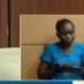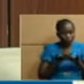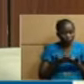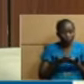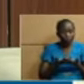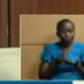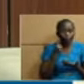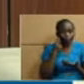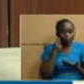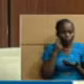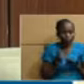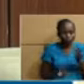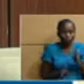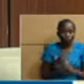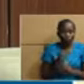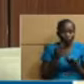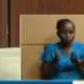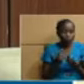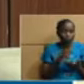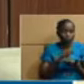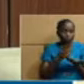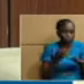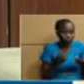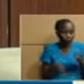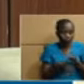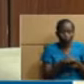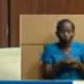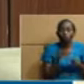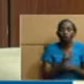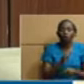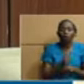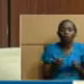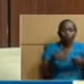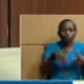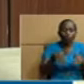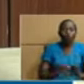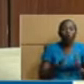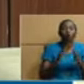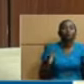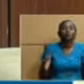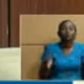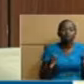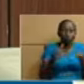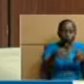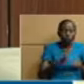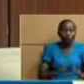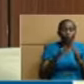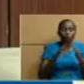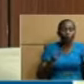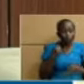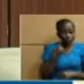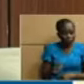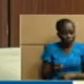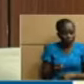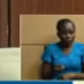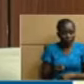for laying off workers were funeral homes. Can you imagine? And they employ over thousands and thousands of people. So